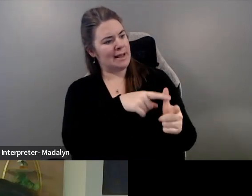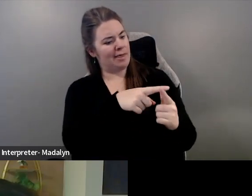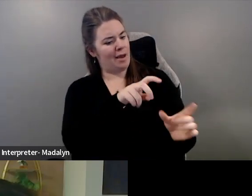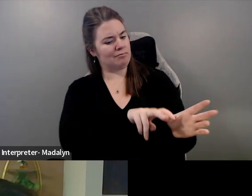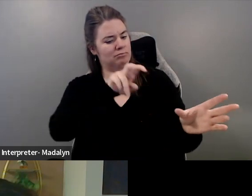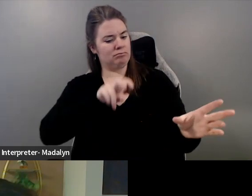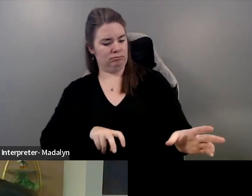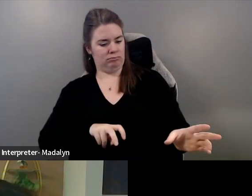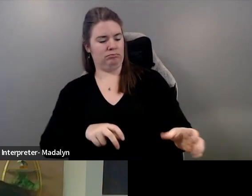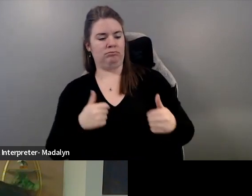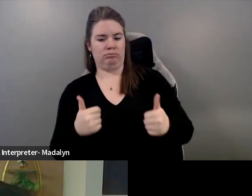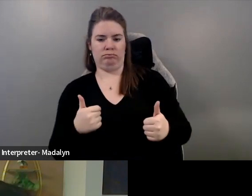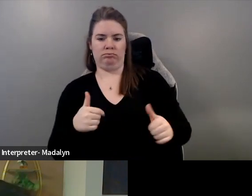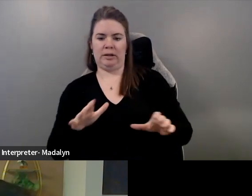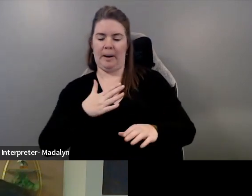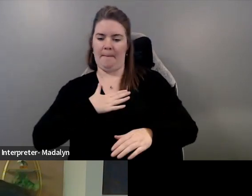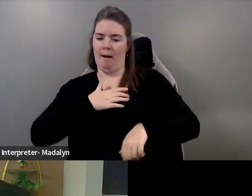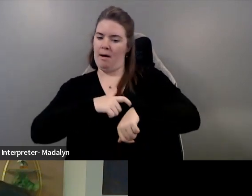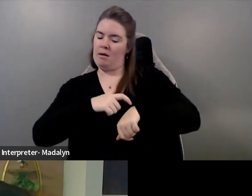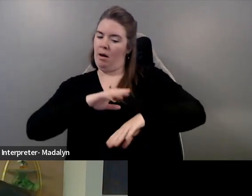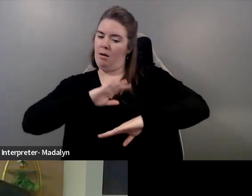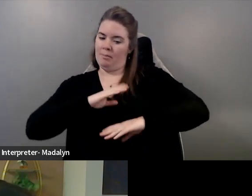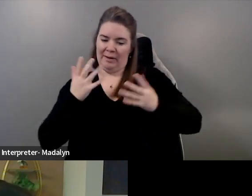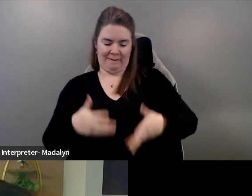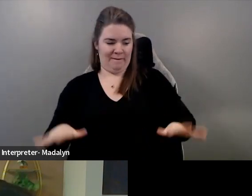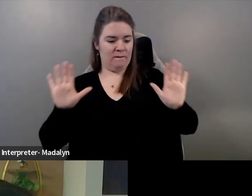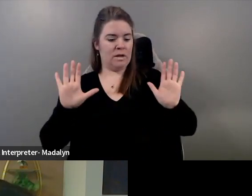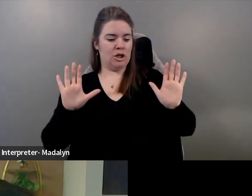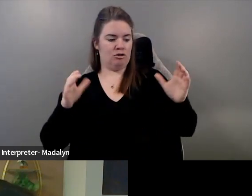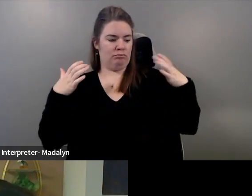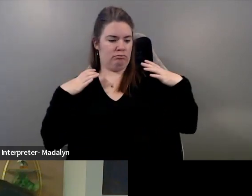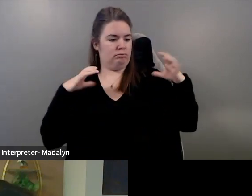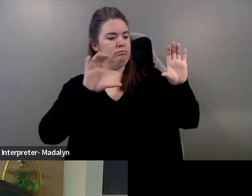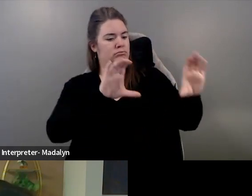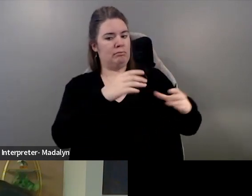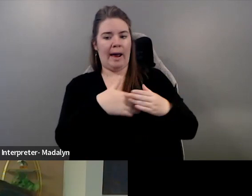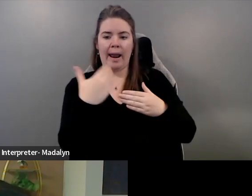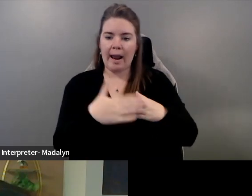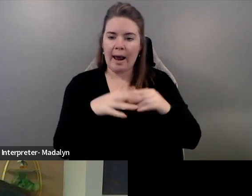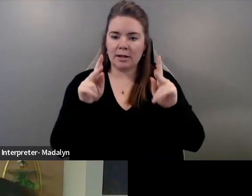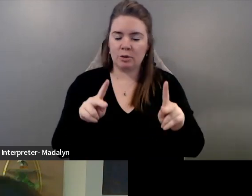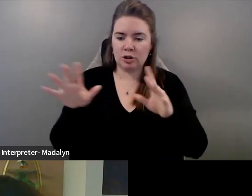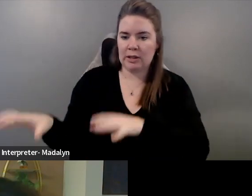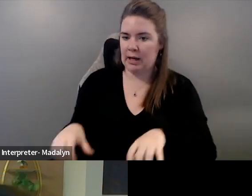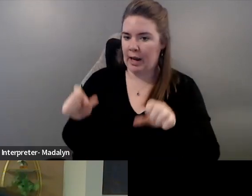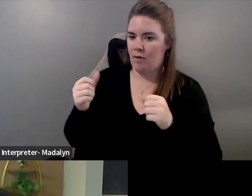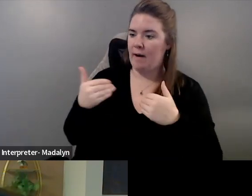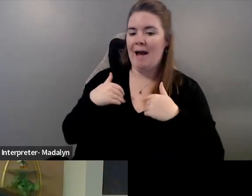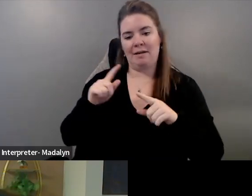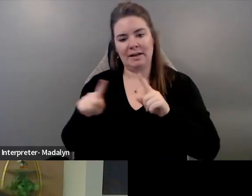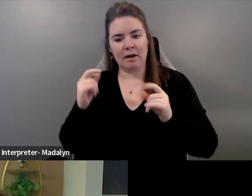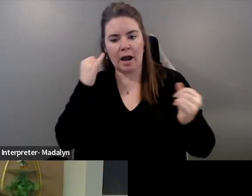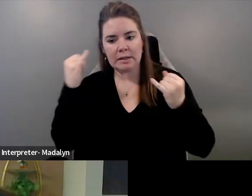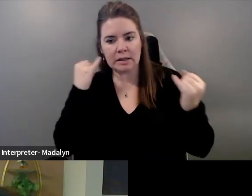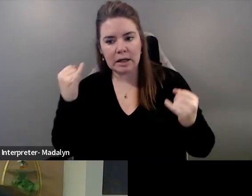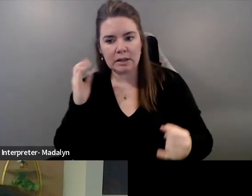what? I did my time. I did what I could do in those 6 years. I'm going to let the next person take over. They're going to have different ideas. We want to